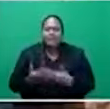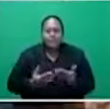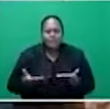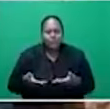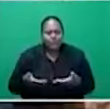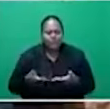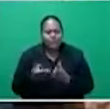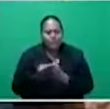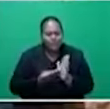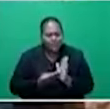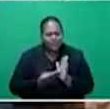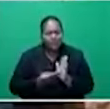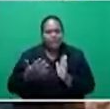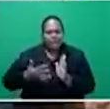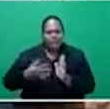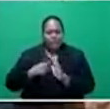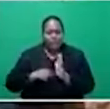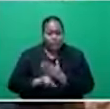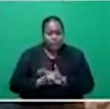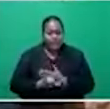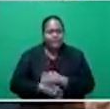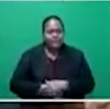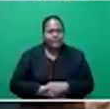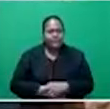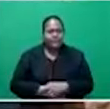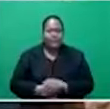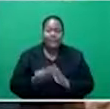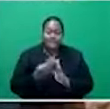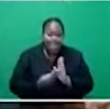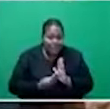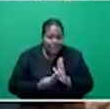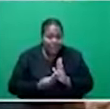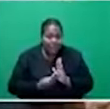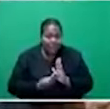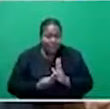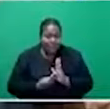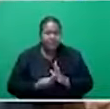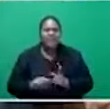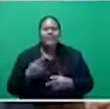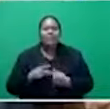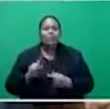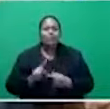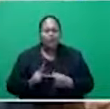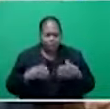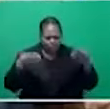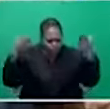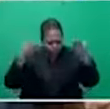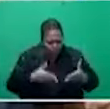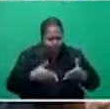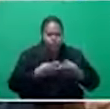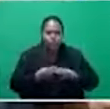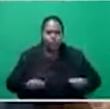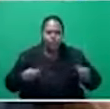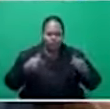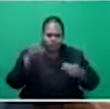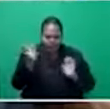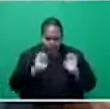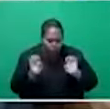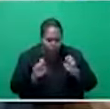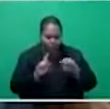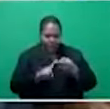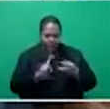budget on the 15th of July, a budget is about you addressing your immediate needs. It's also about planning